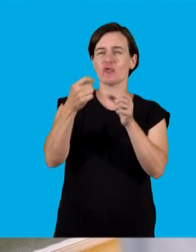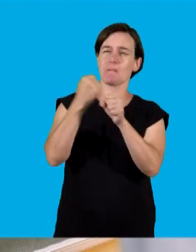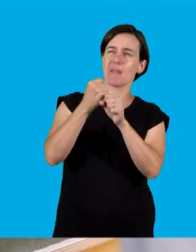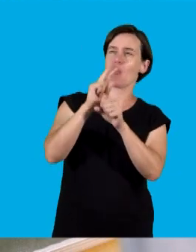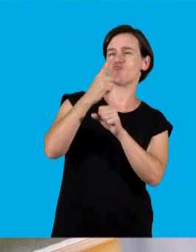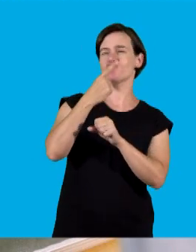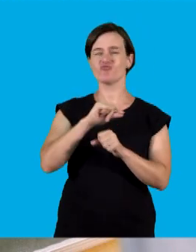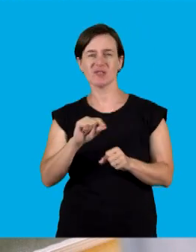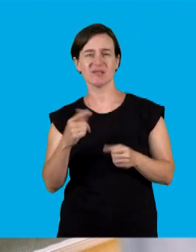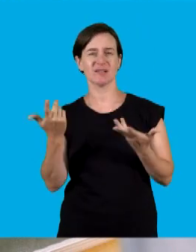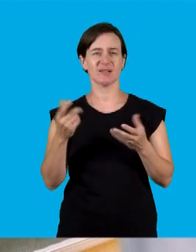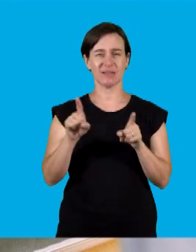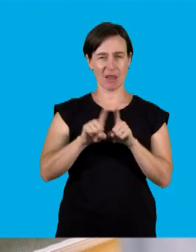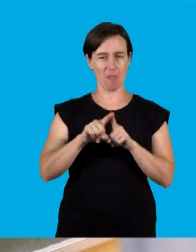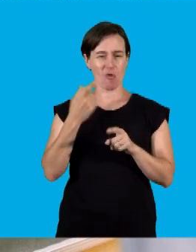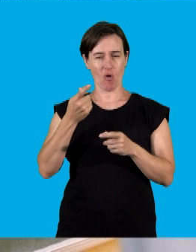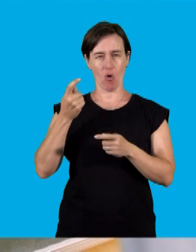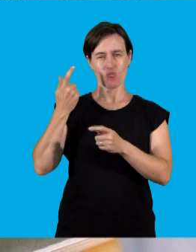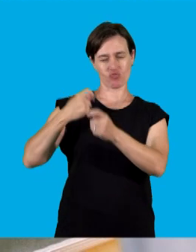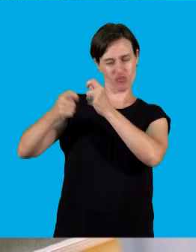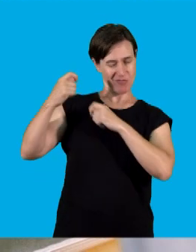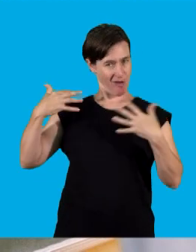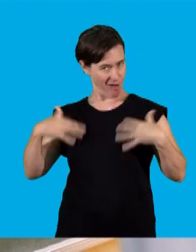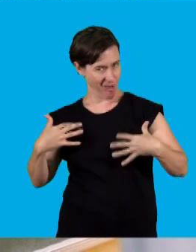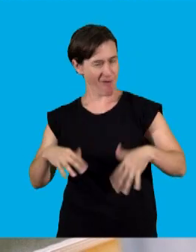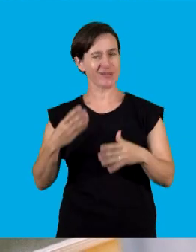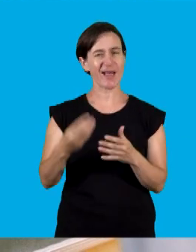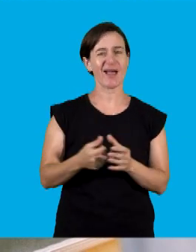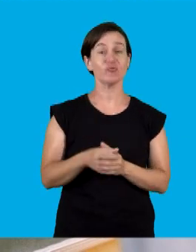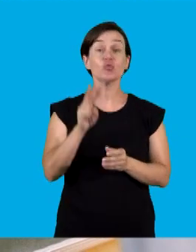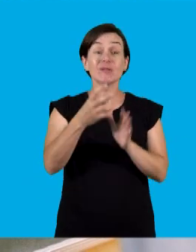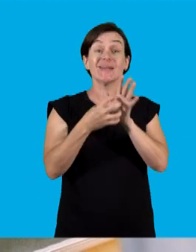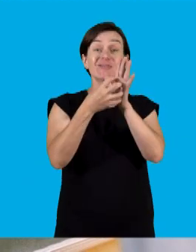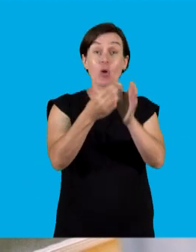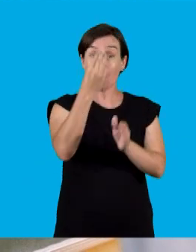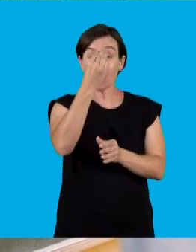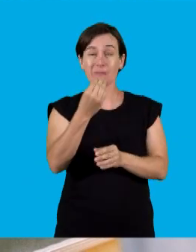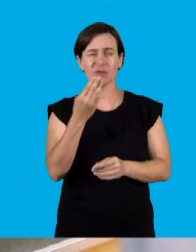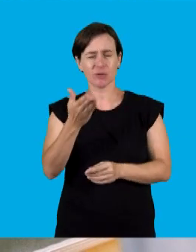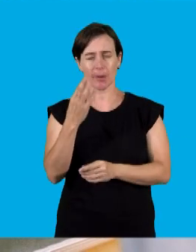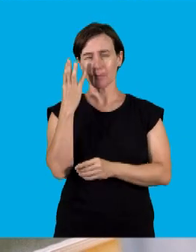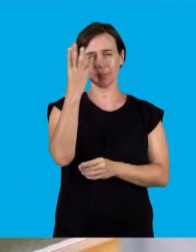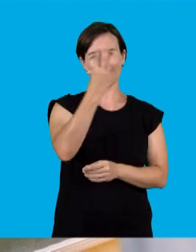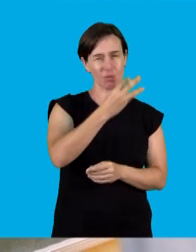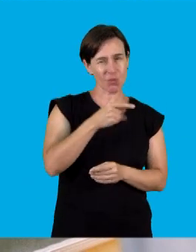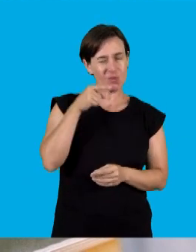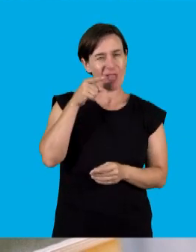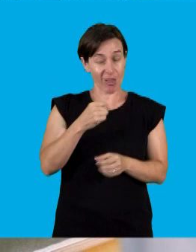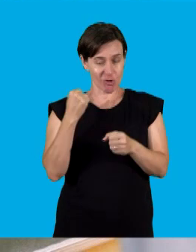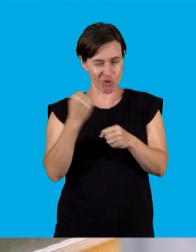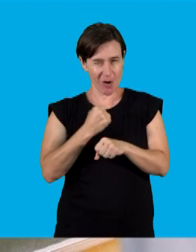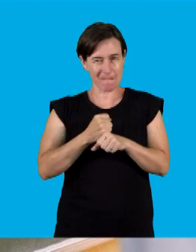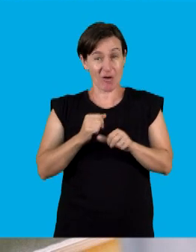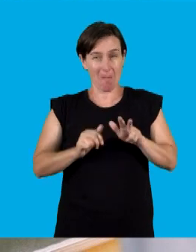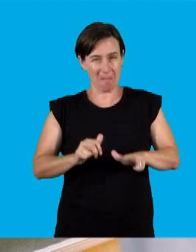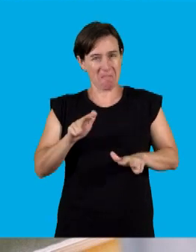materials, and even in traditional attire. Look at the example below of this beautiful